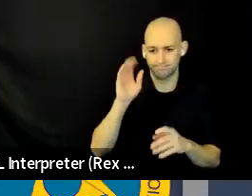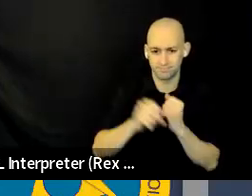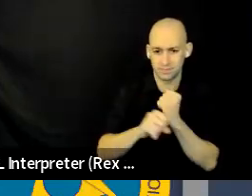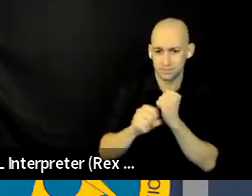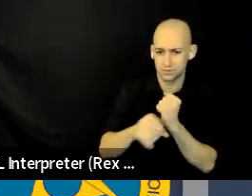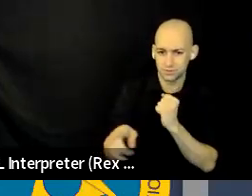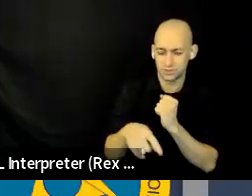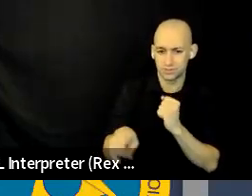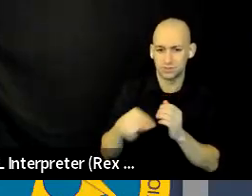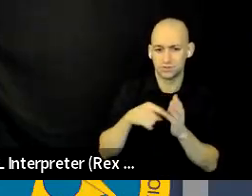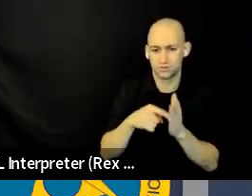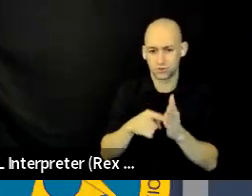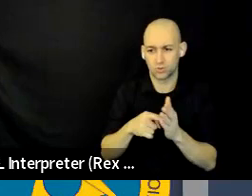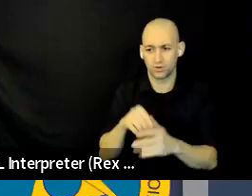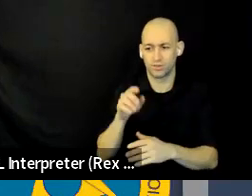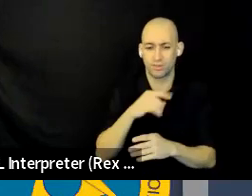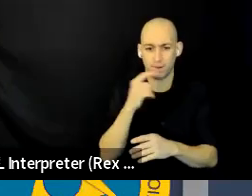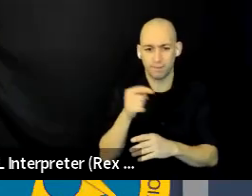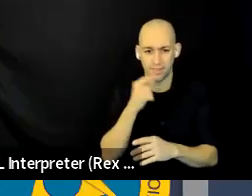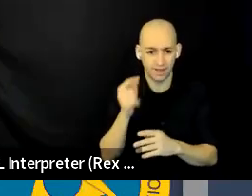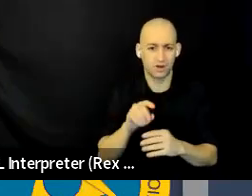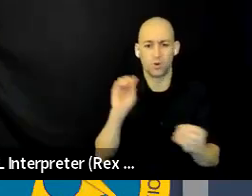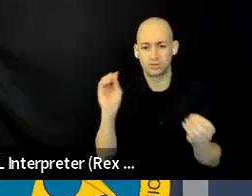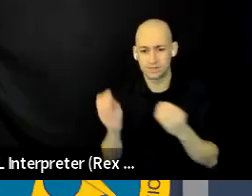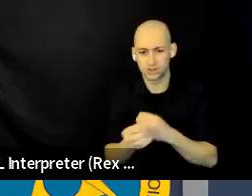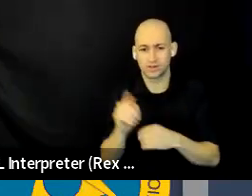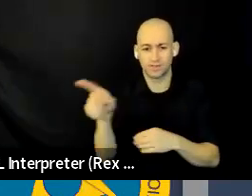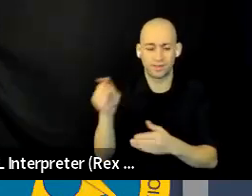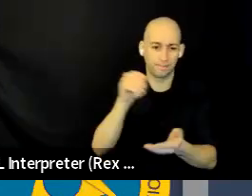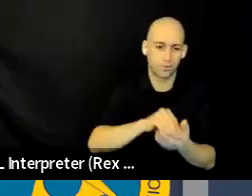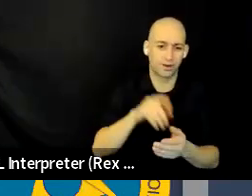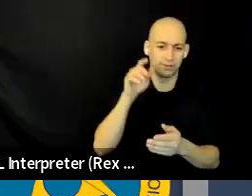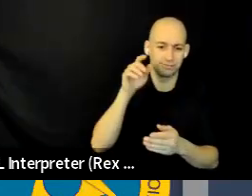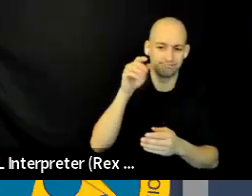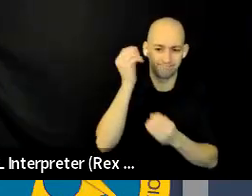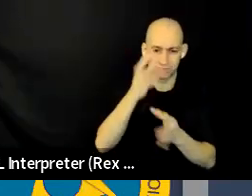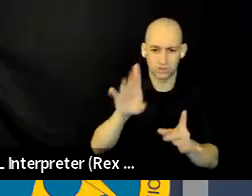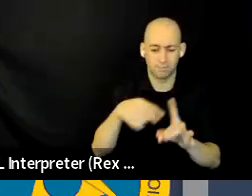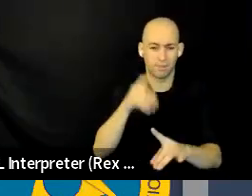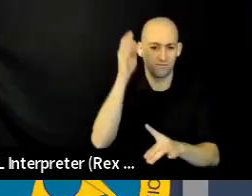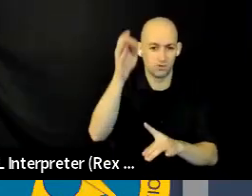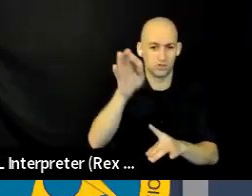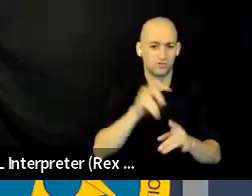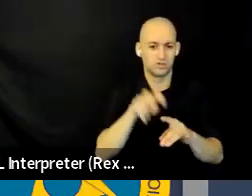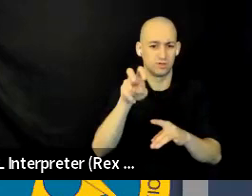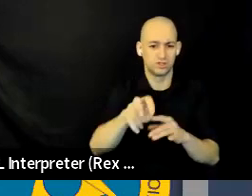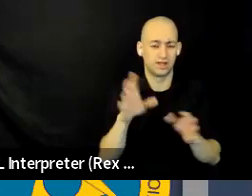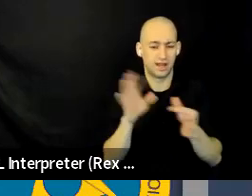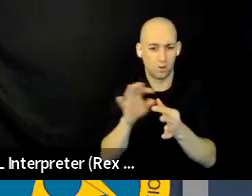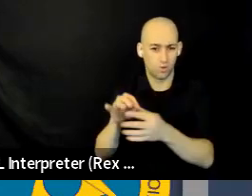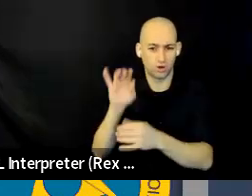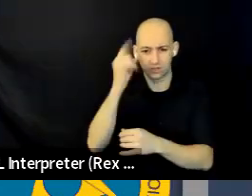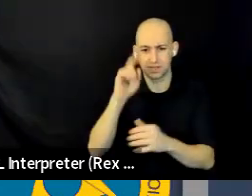that organizations that are providing input about what the future is of our transportation network, that we understand how to work with